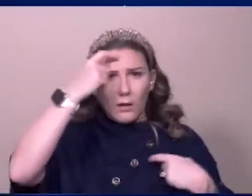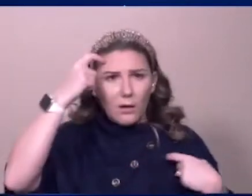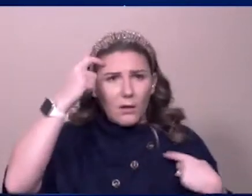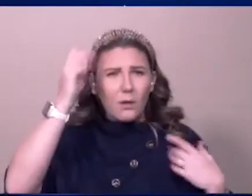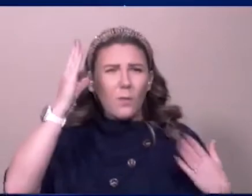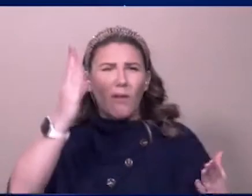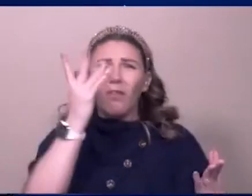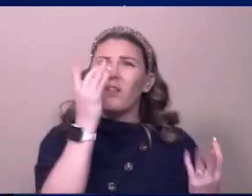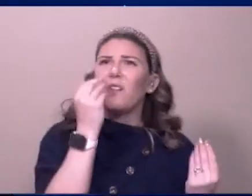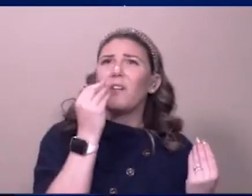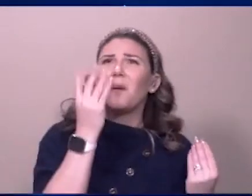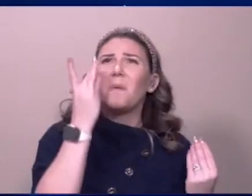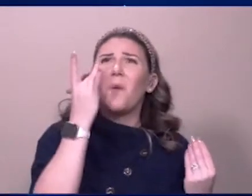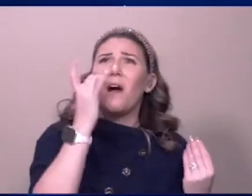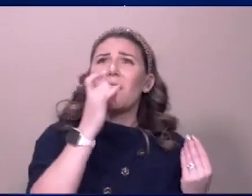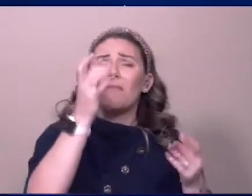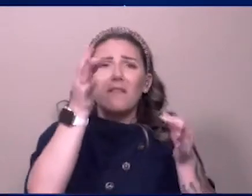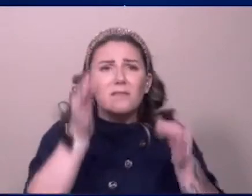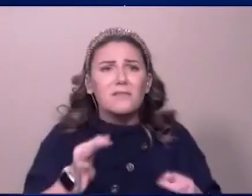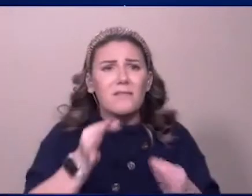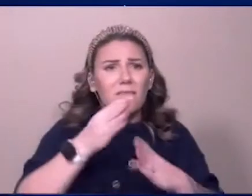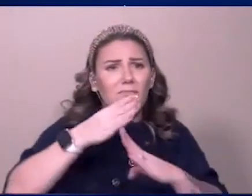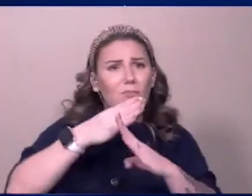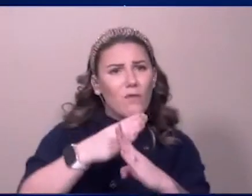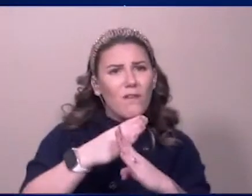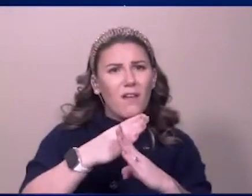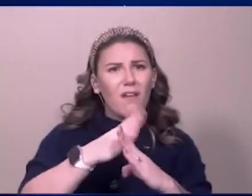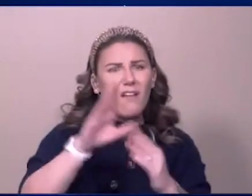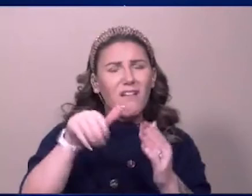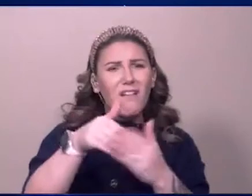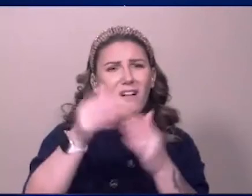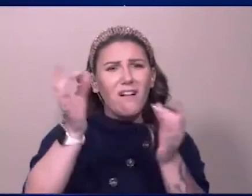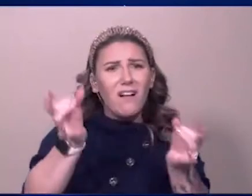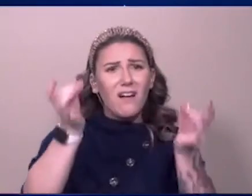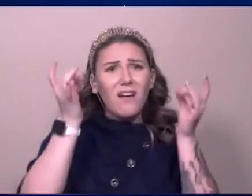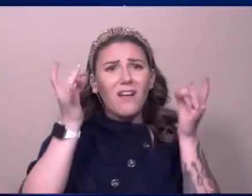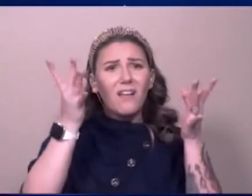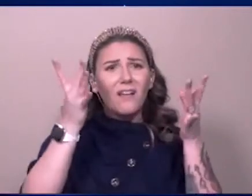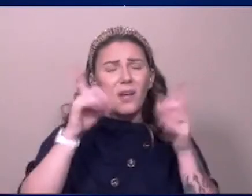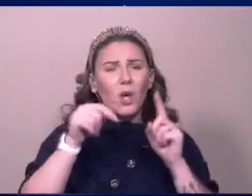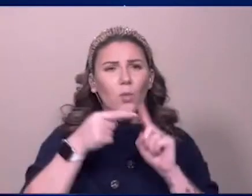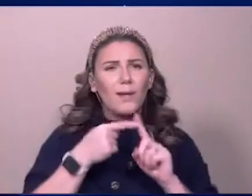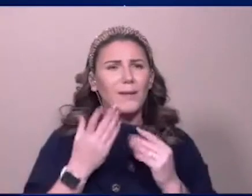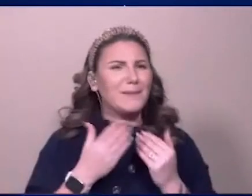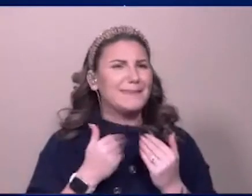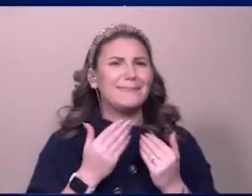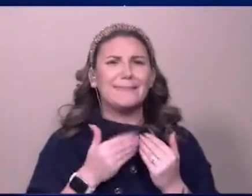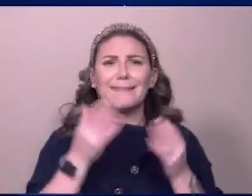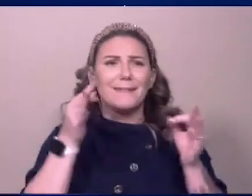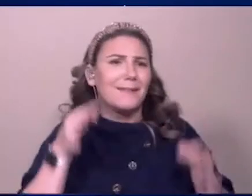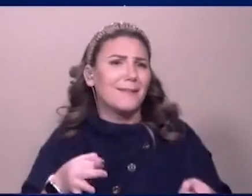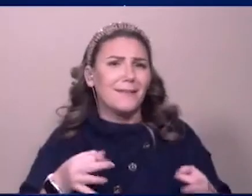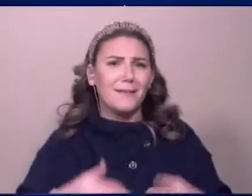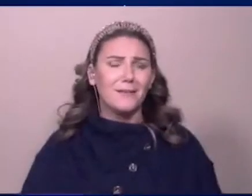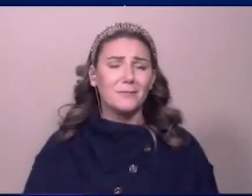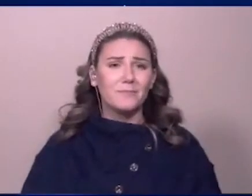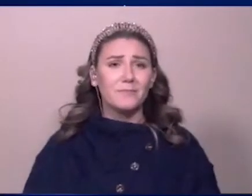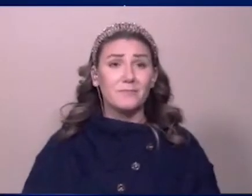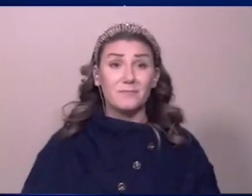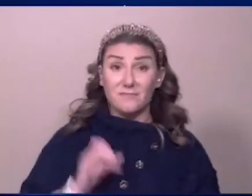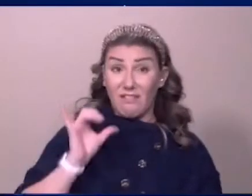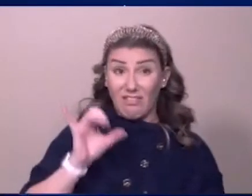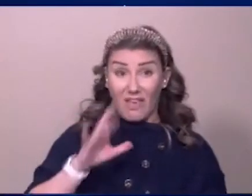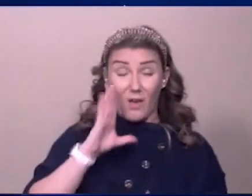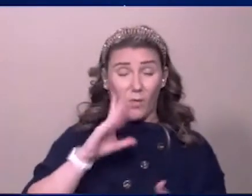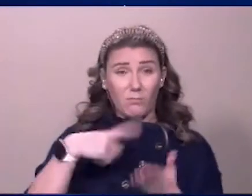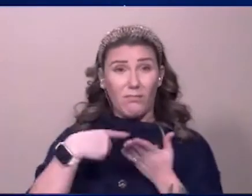didn't we take the choice to prevent this tragedy when that was an easy option? That's going to be the